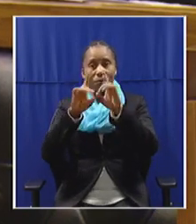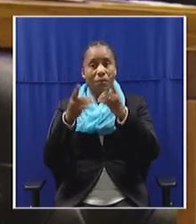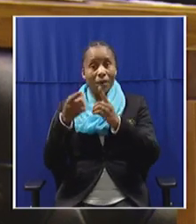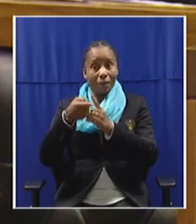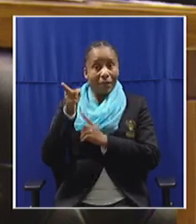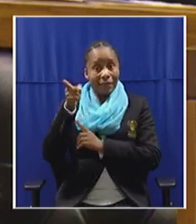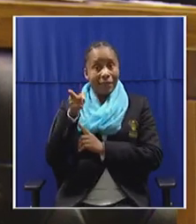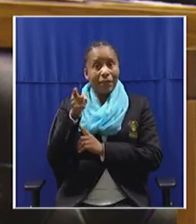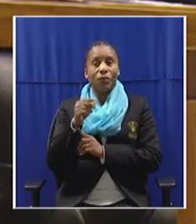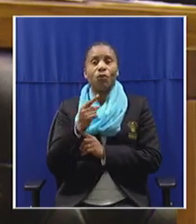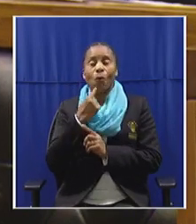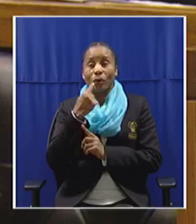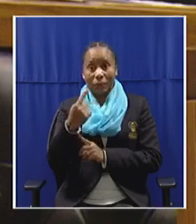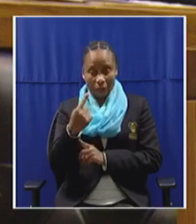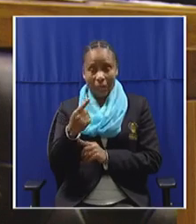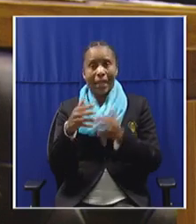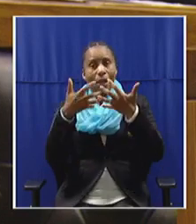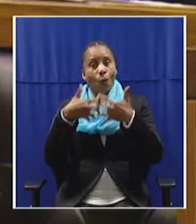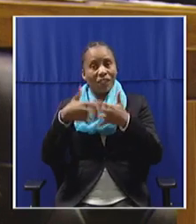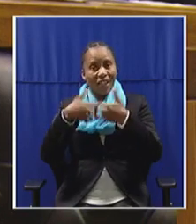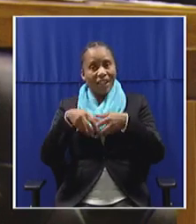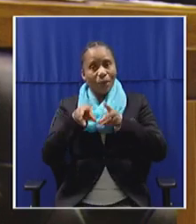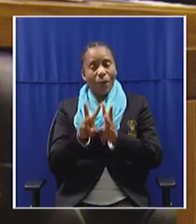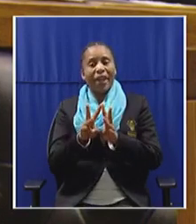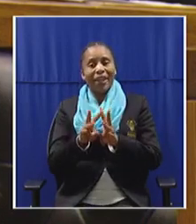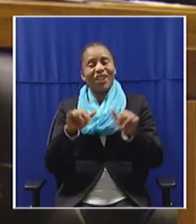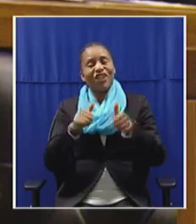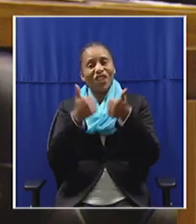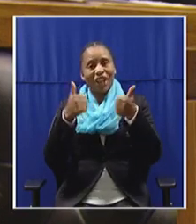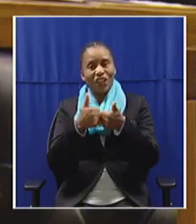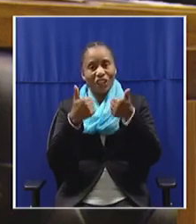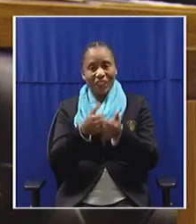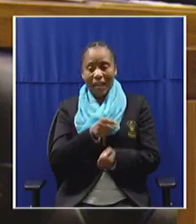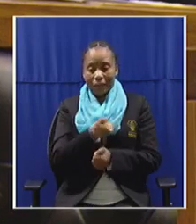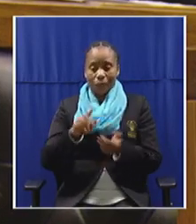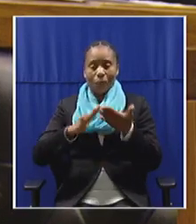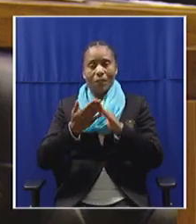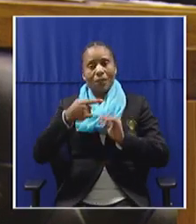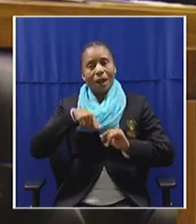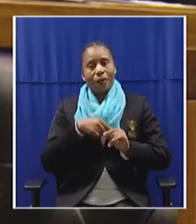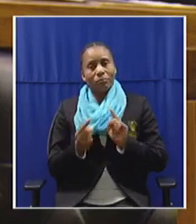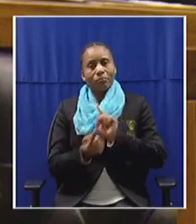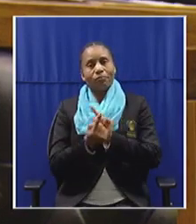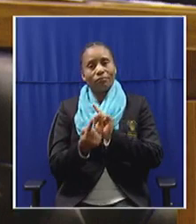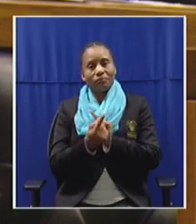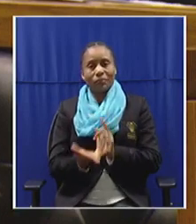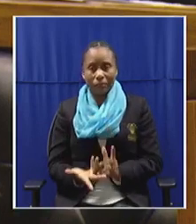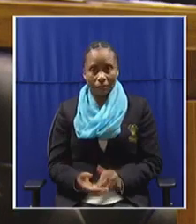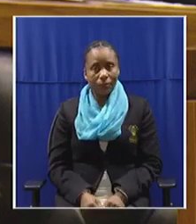and coordinated fashion to challenges that are raised by our communities. Where